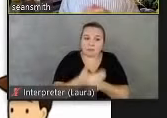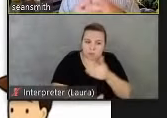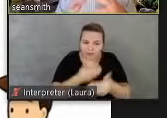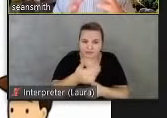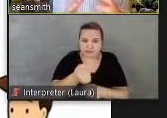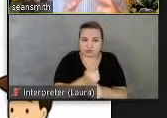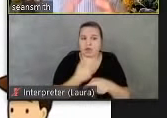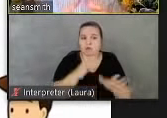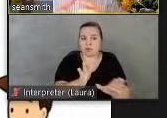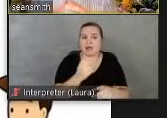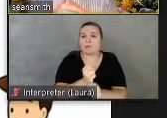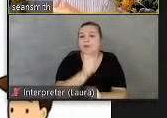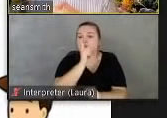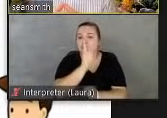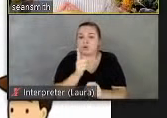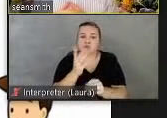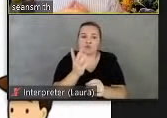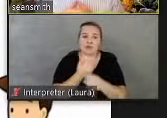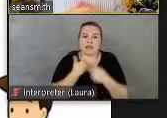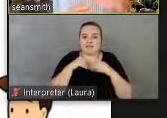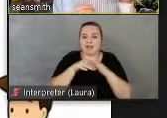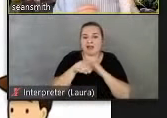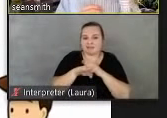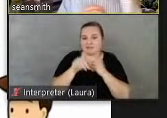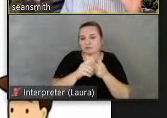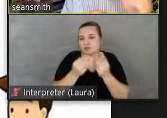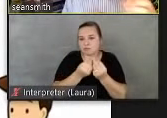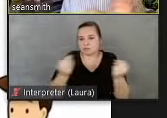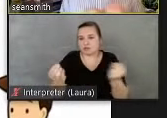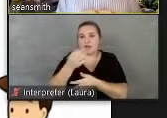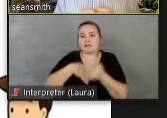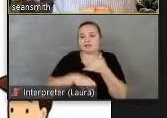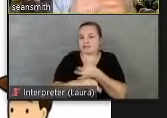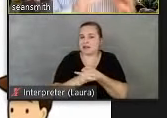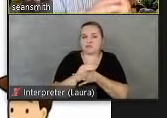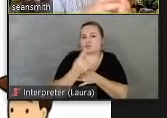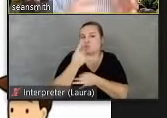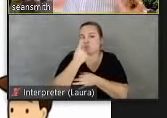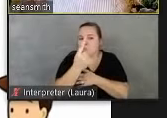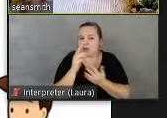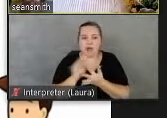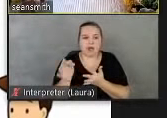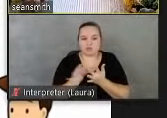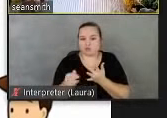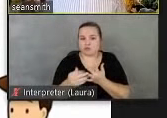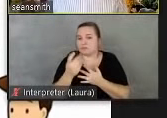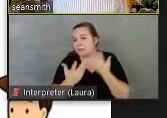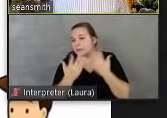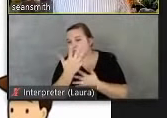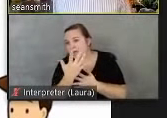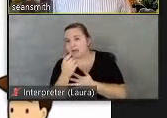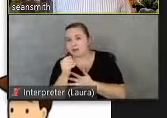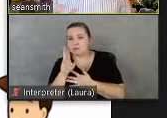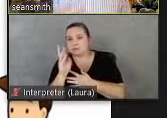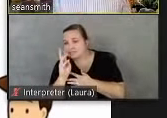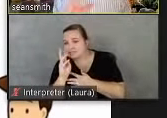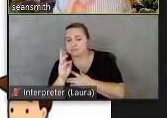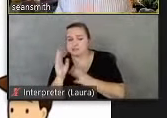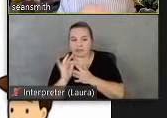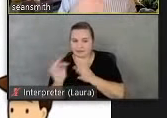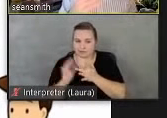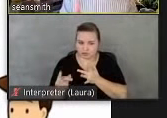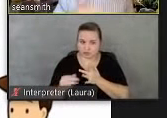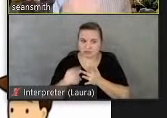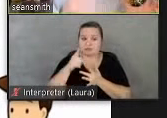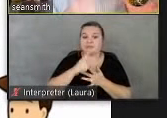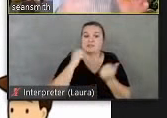way, make sure they're getting access to the material besides just one option, maybe five or six or seven options. This is where the